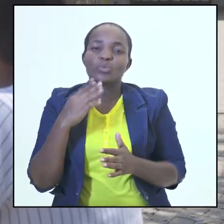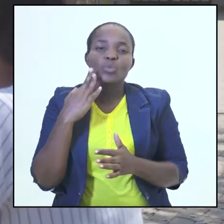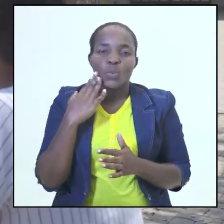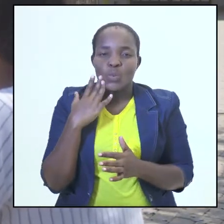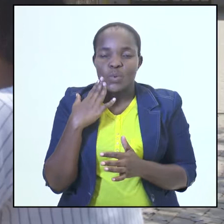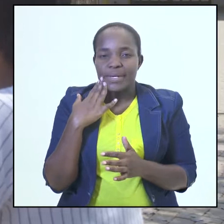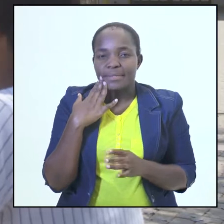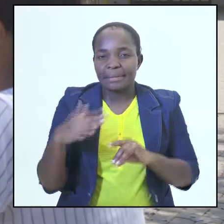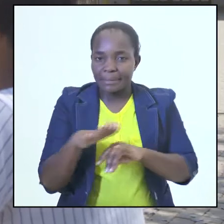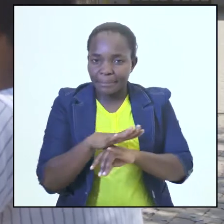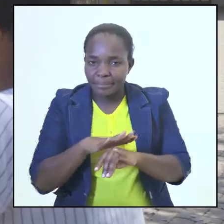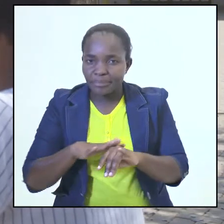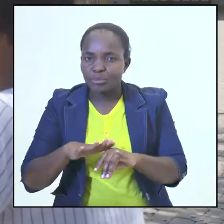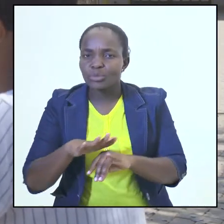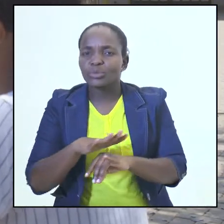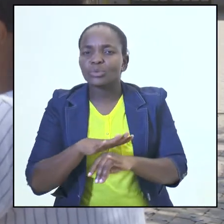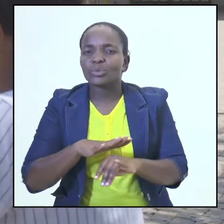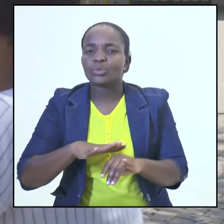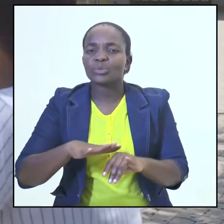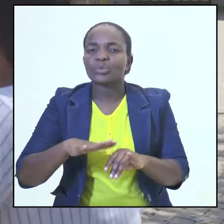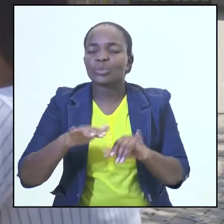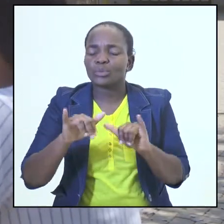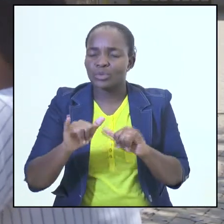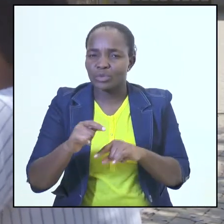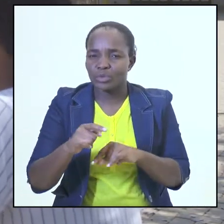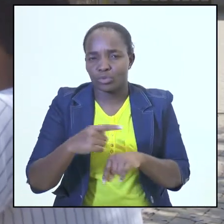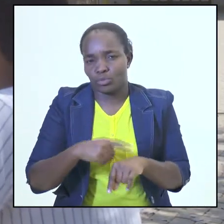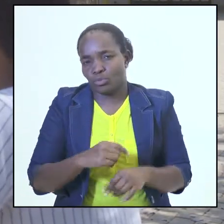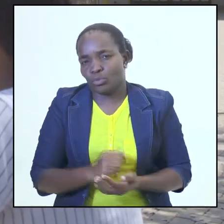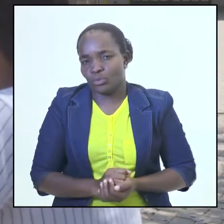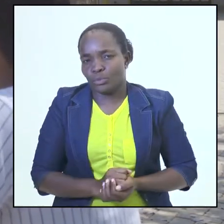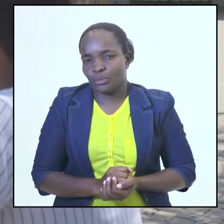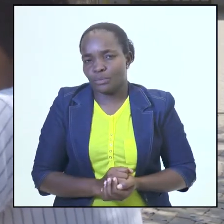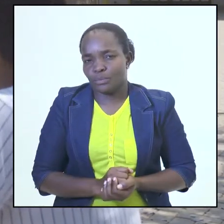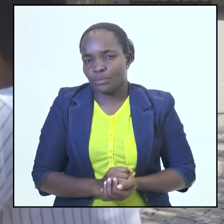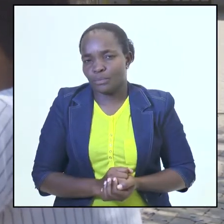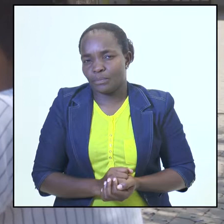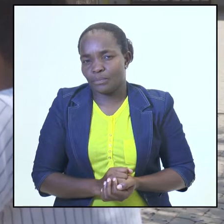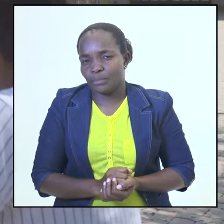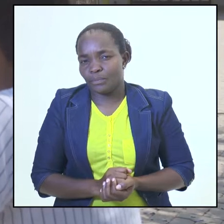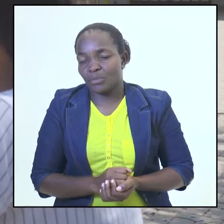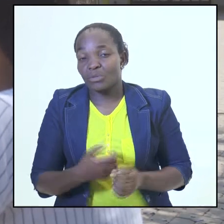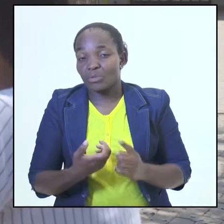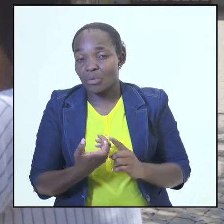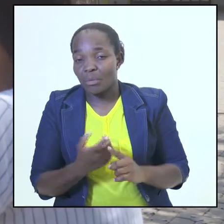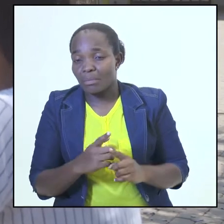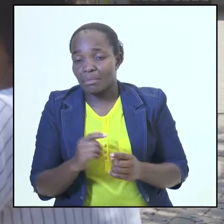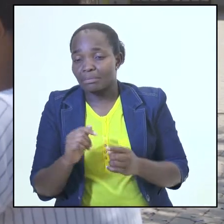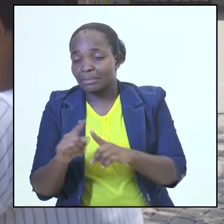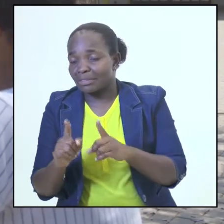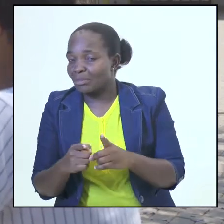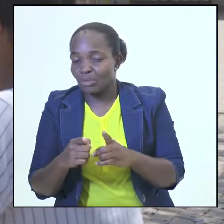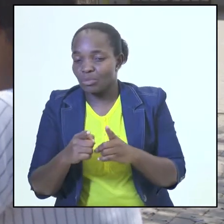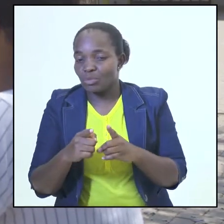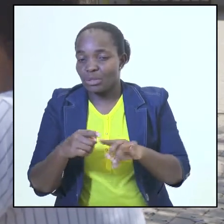species are wiped off the face of the earth completely. It has happened to a bunch of species like the Kauai bird from New Zealand and the mammoth.